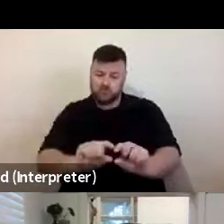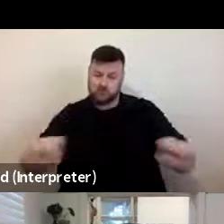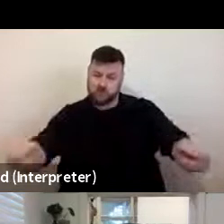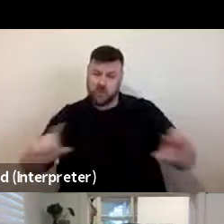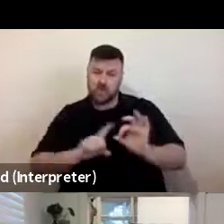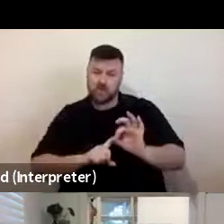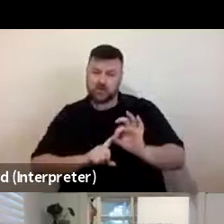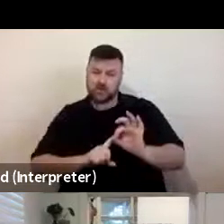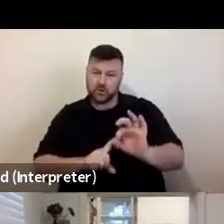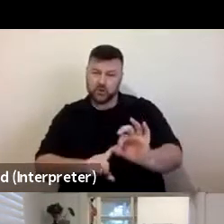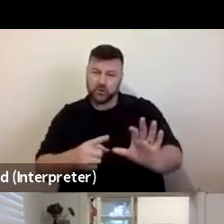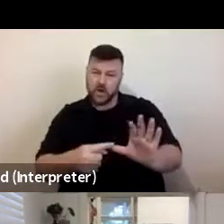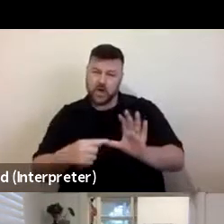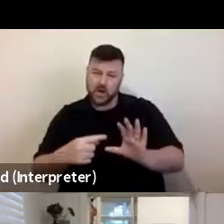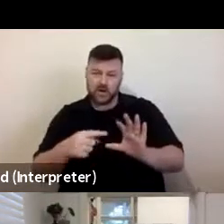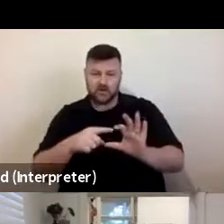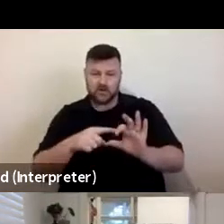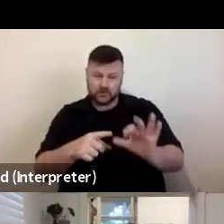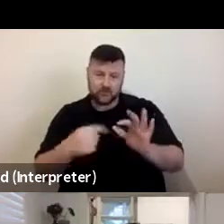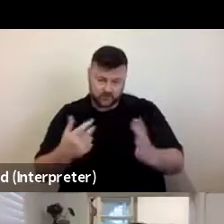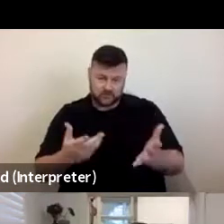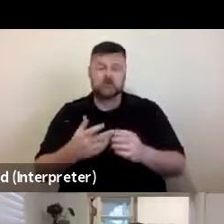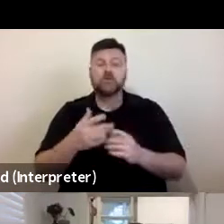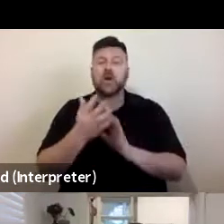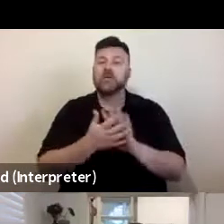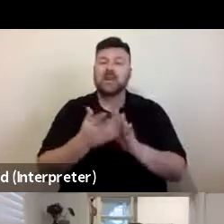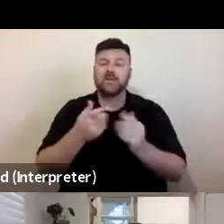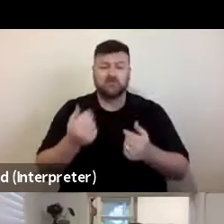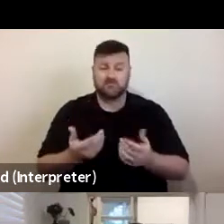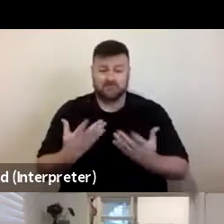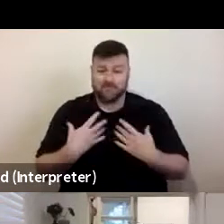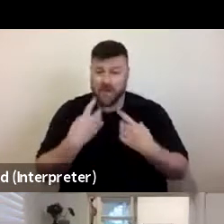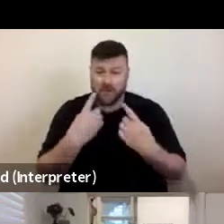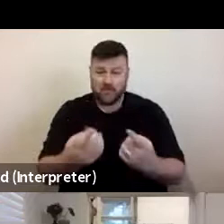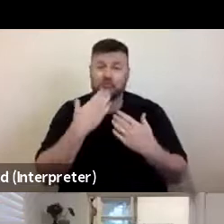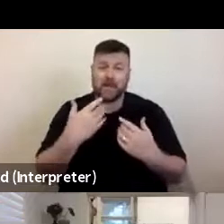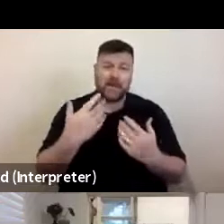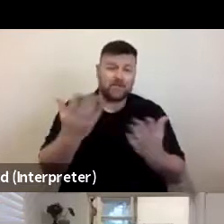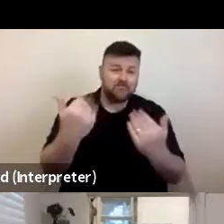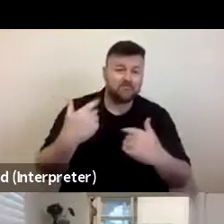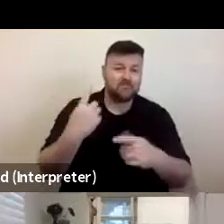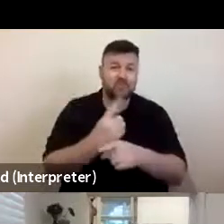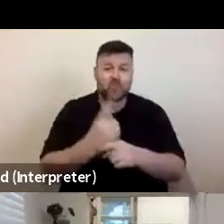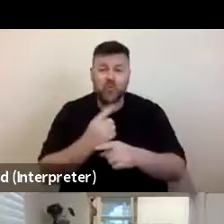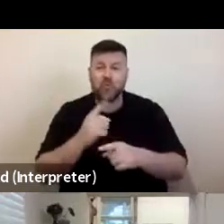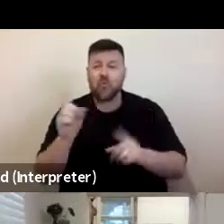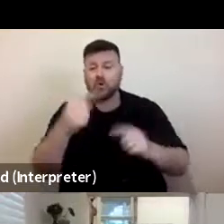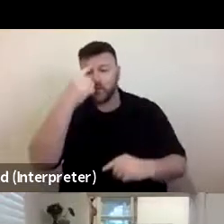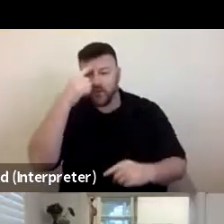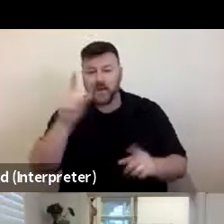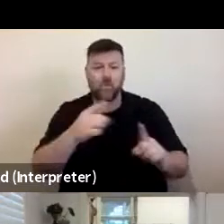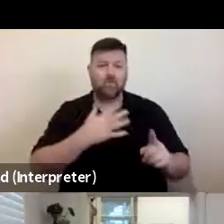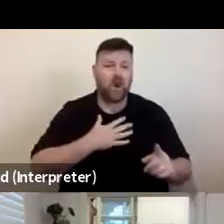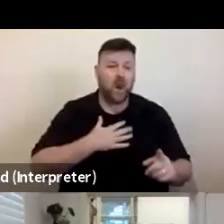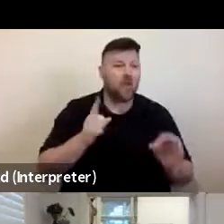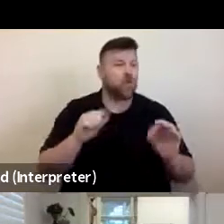all about you, the audience, having a lovely say and telling us your reflections, your insights, your highlights. And there's the